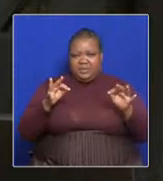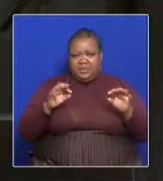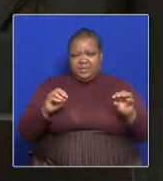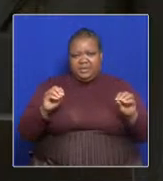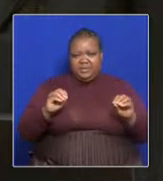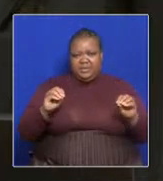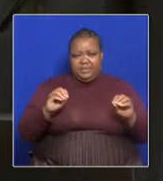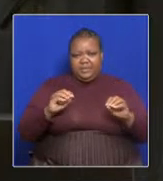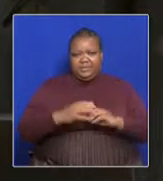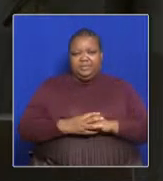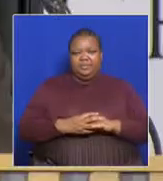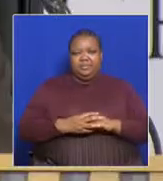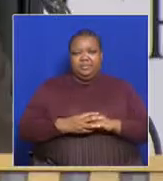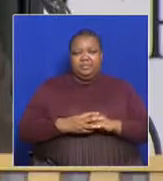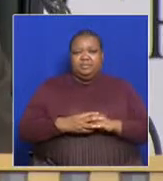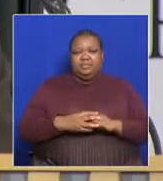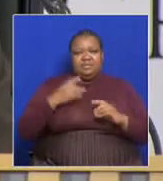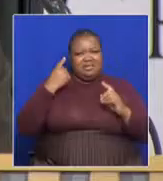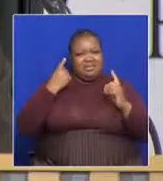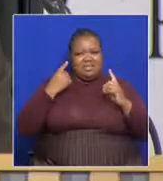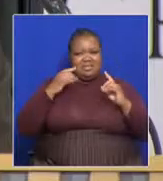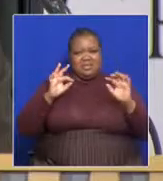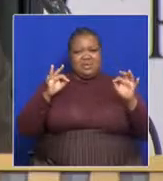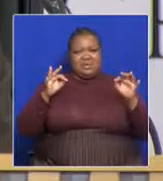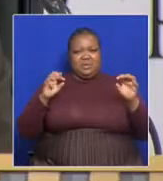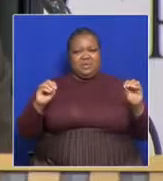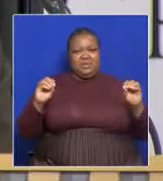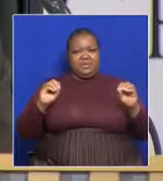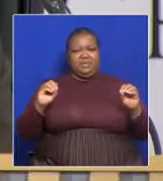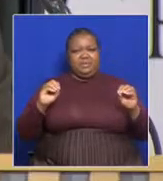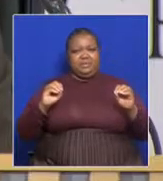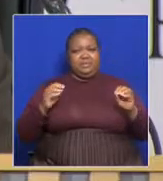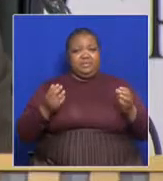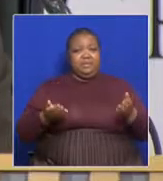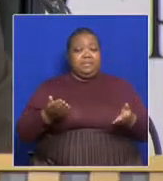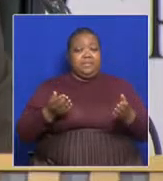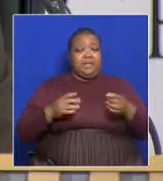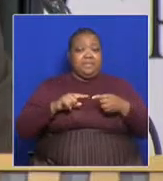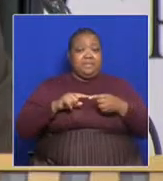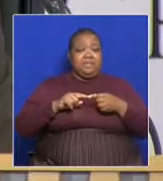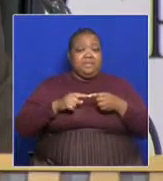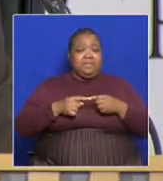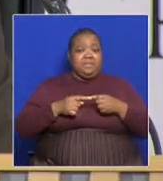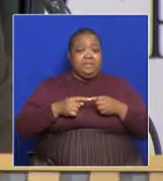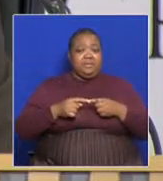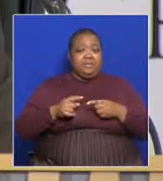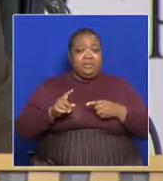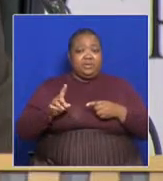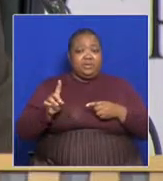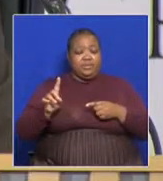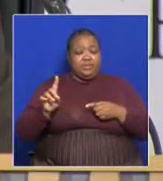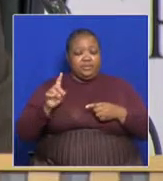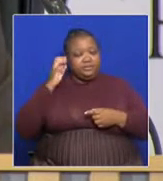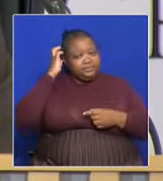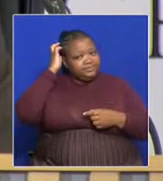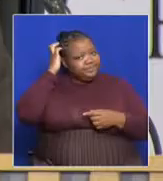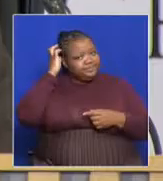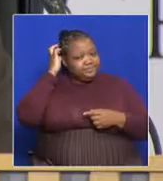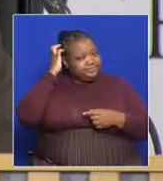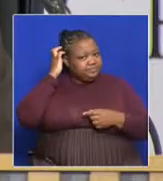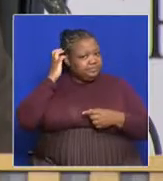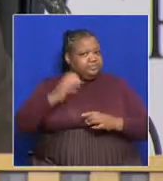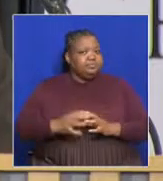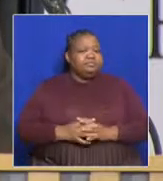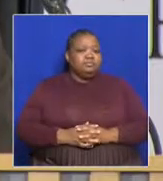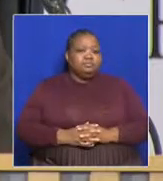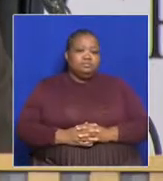think you're correct. Okay, Commissioner, I'm going to maybe emphasize a little more on another avenue of that. The drugs were stored at